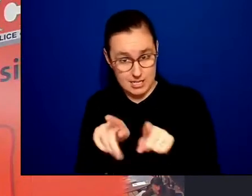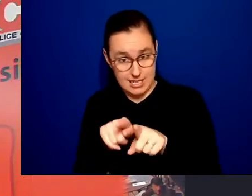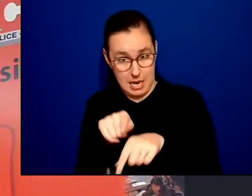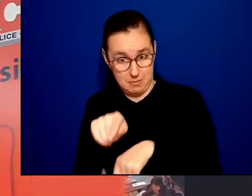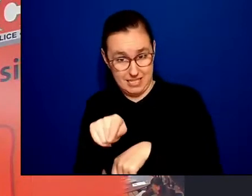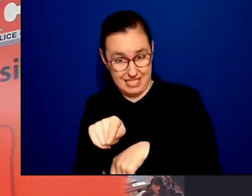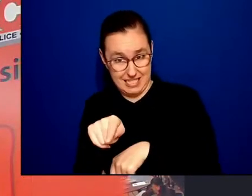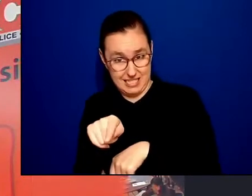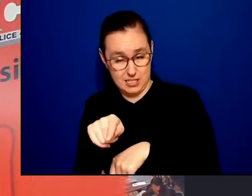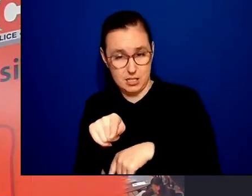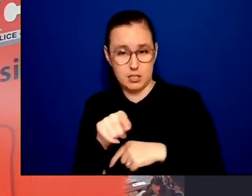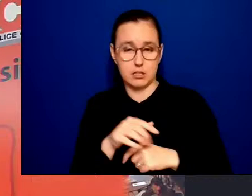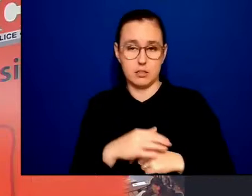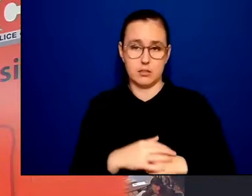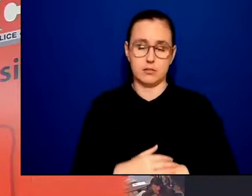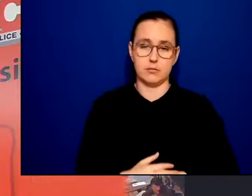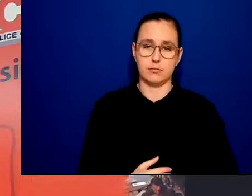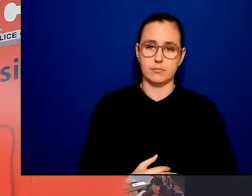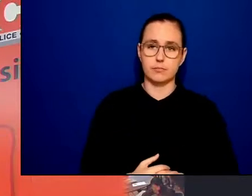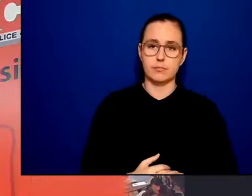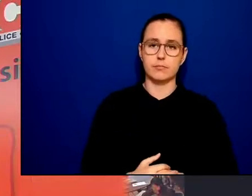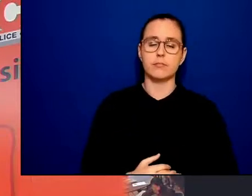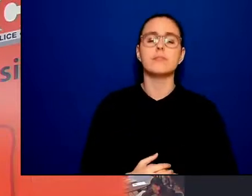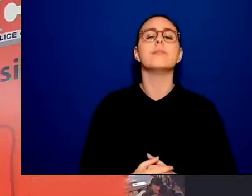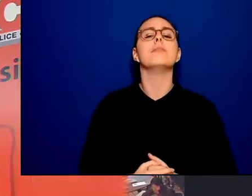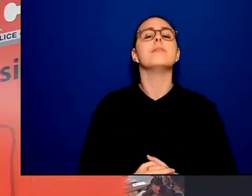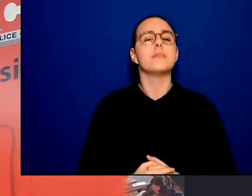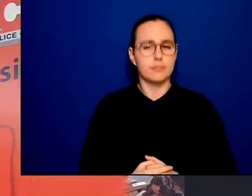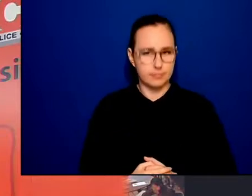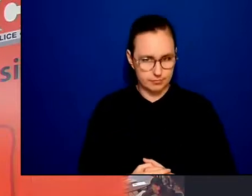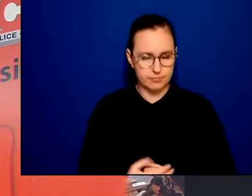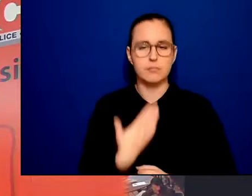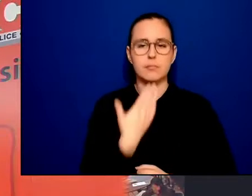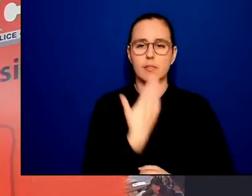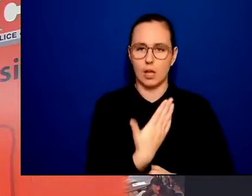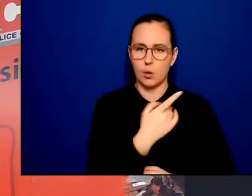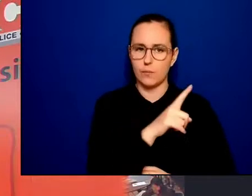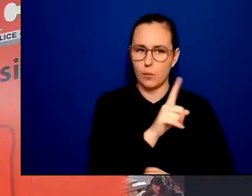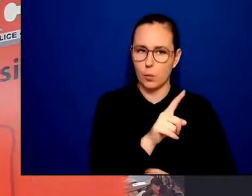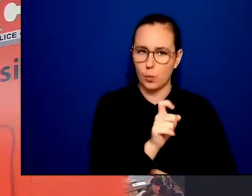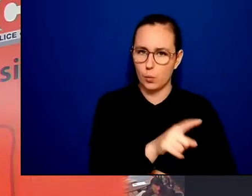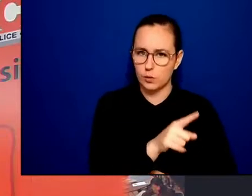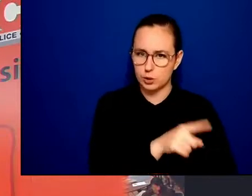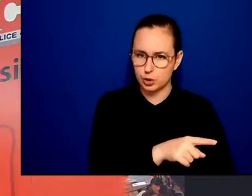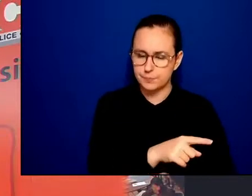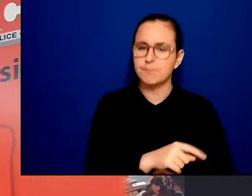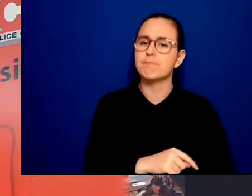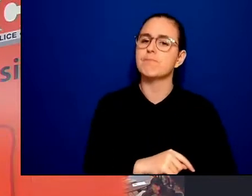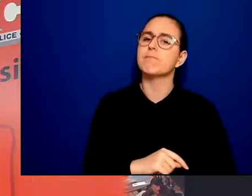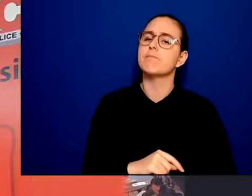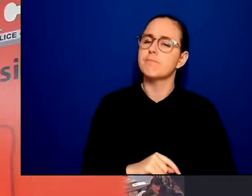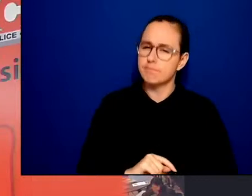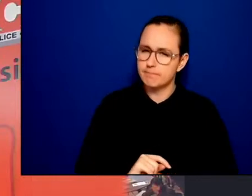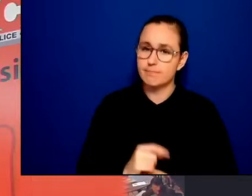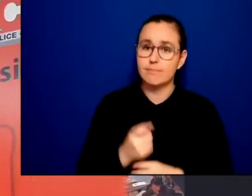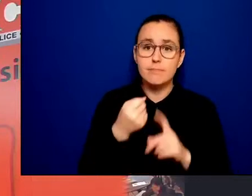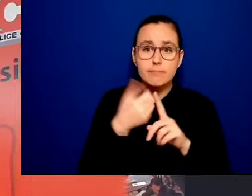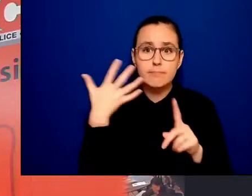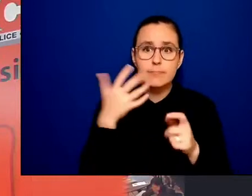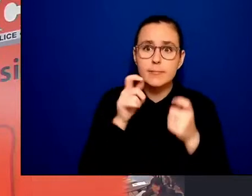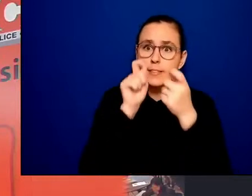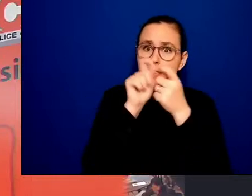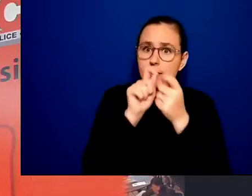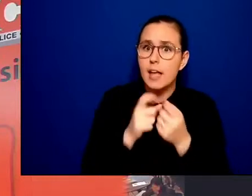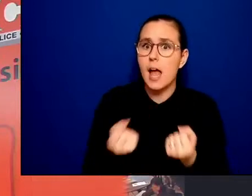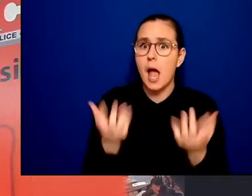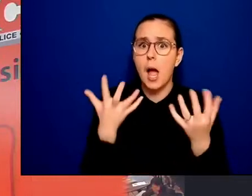Thank you for your question. Although I can't give you specific numbers of vehicles or a specific distance along